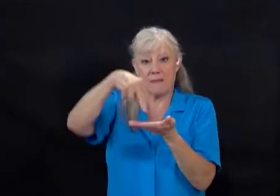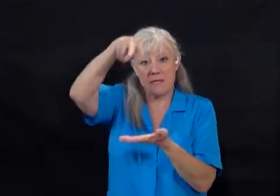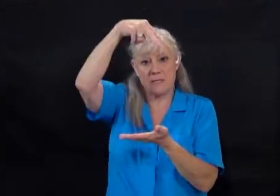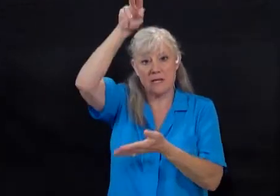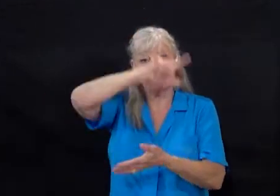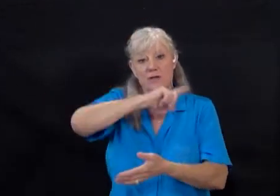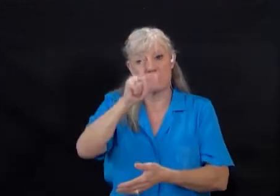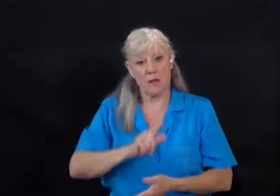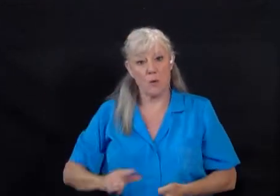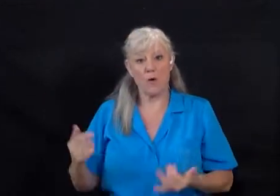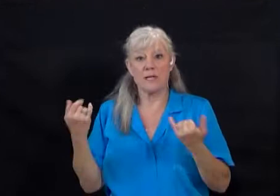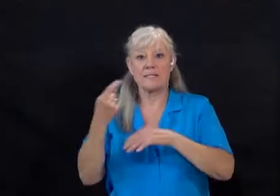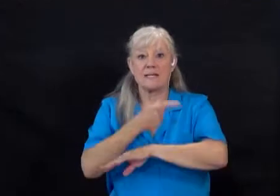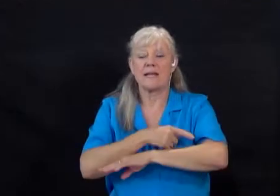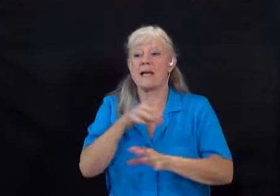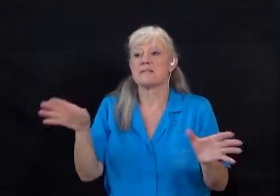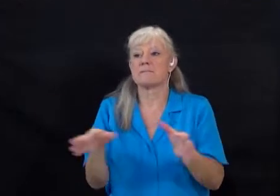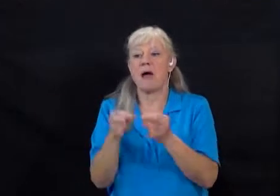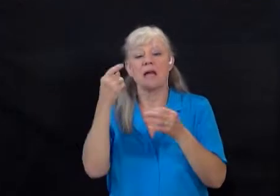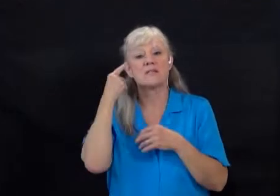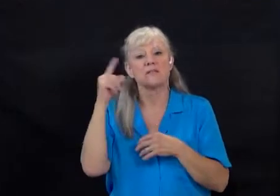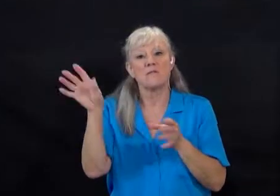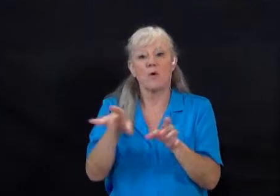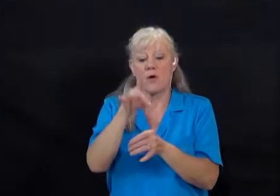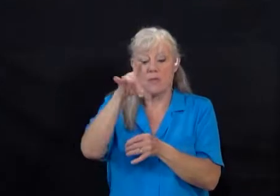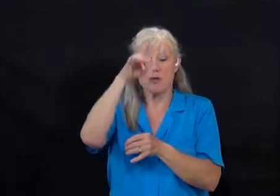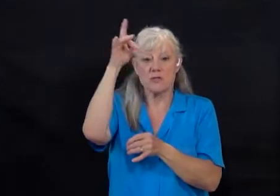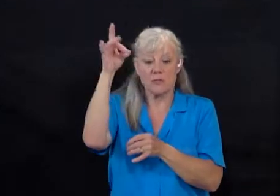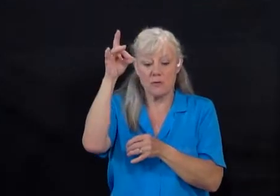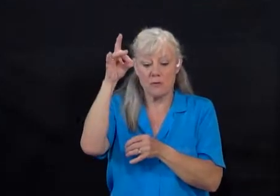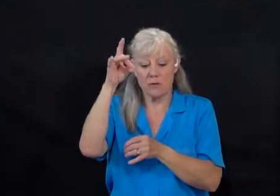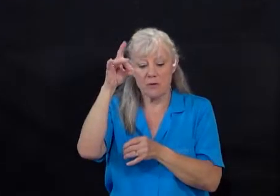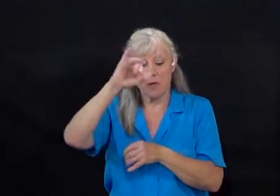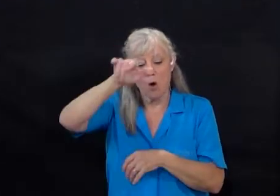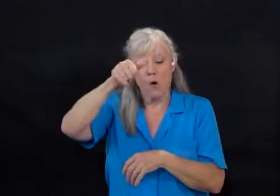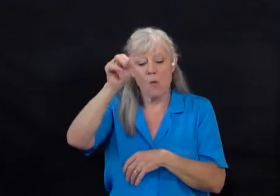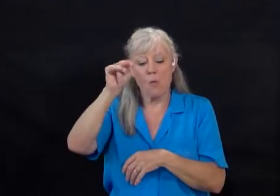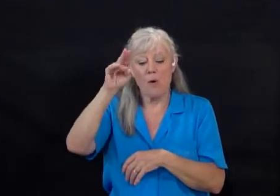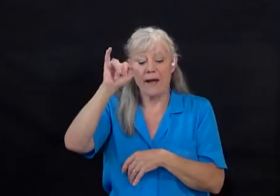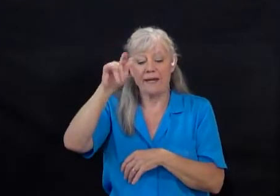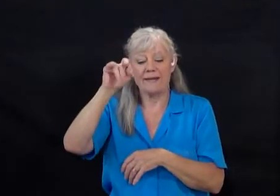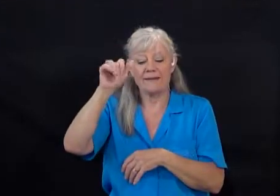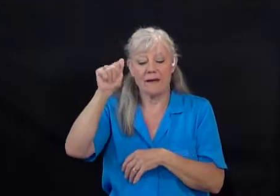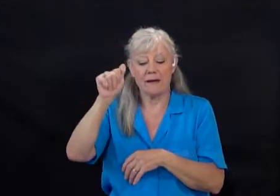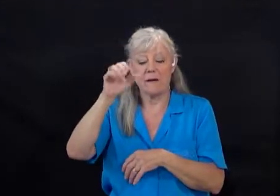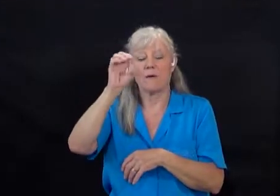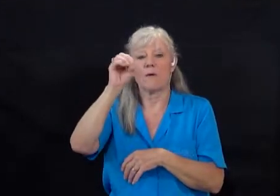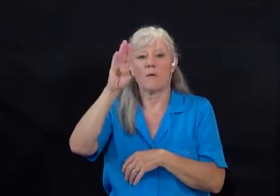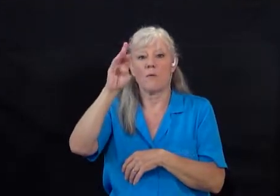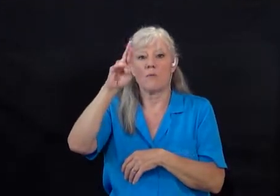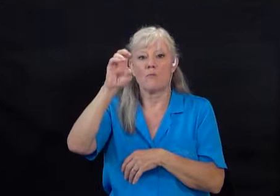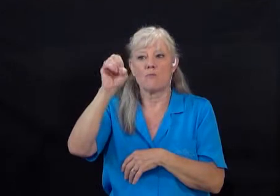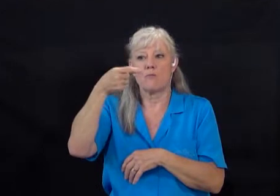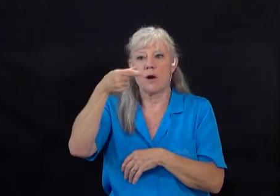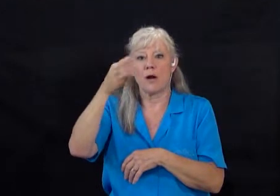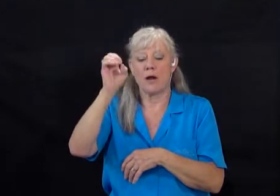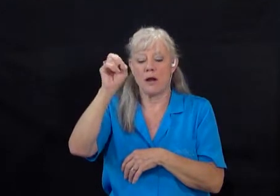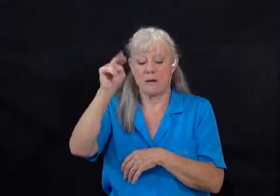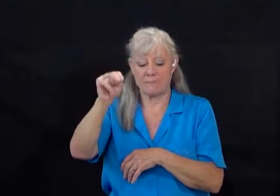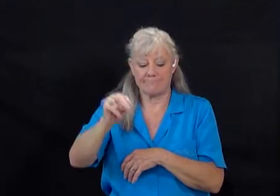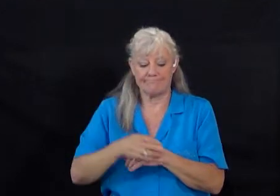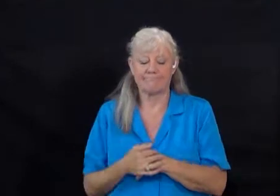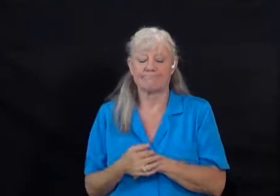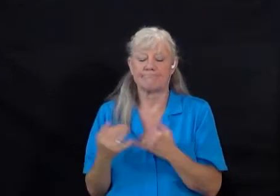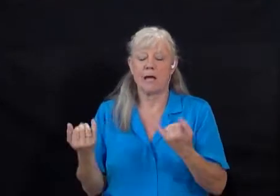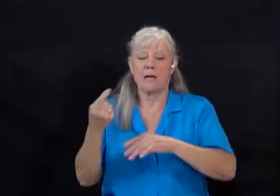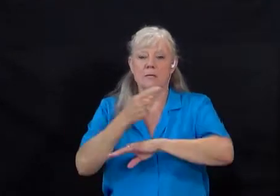Lord. This Mass is offered for the repose of the soul of Juanita Frances Obregón. Today's readings can be found at